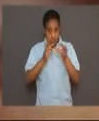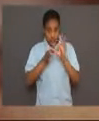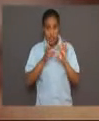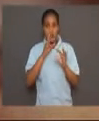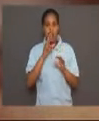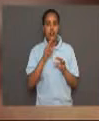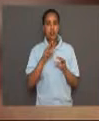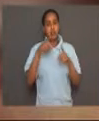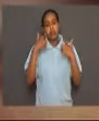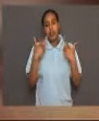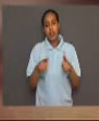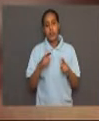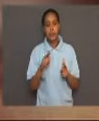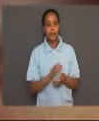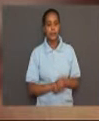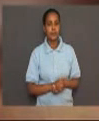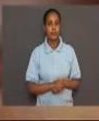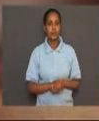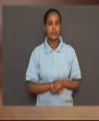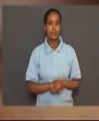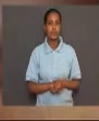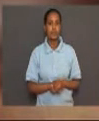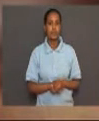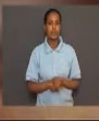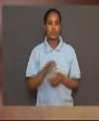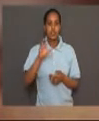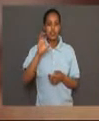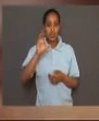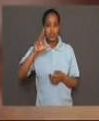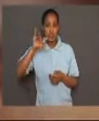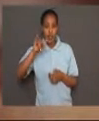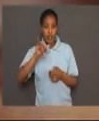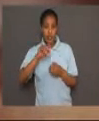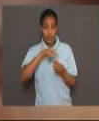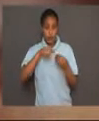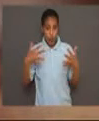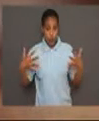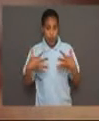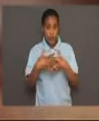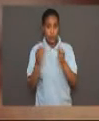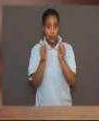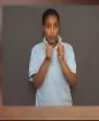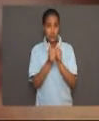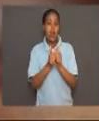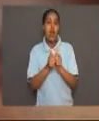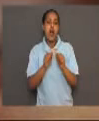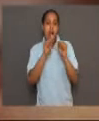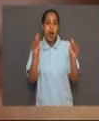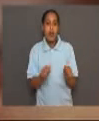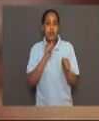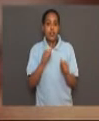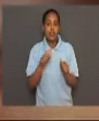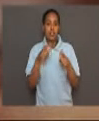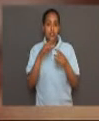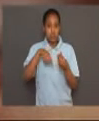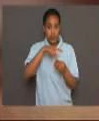like random coils. The crystalline regions combine with the amorphous regions